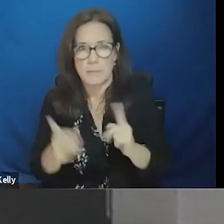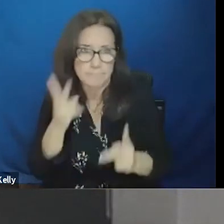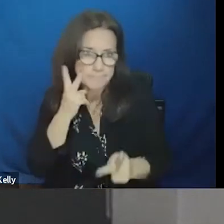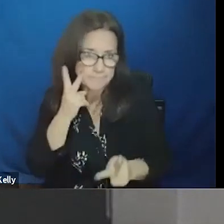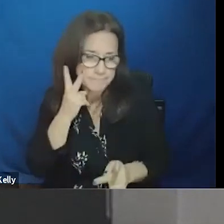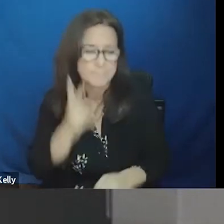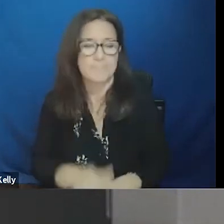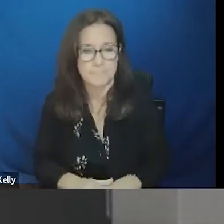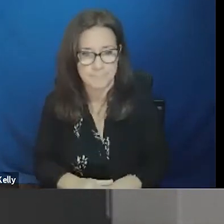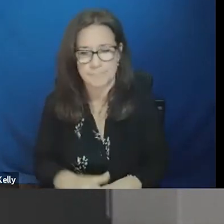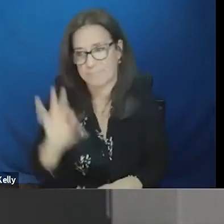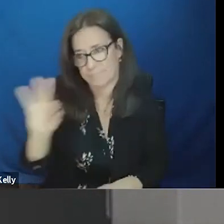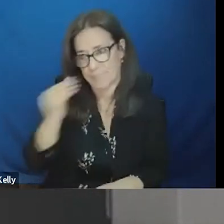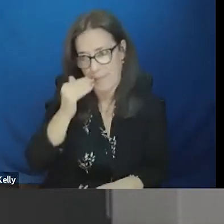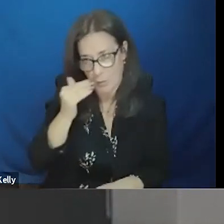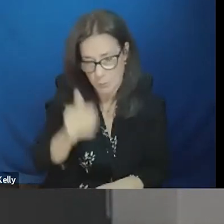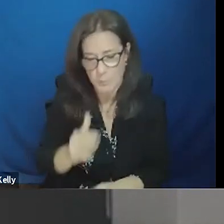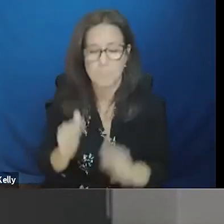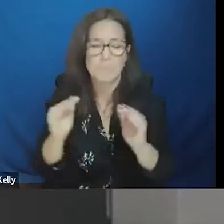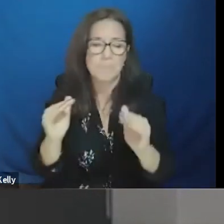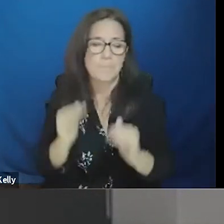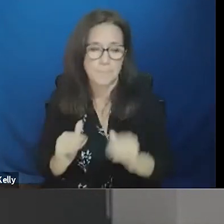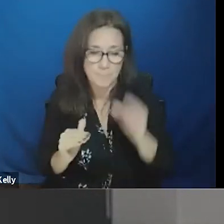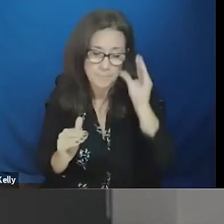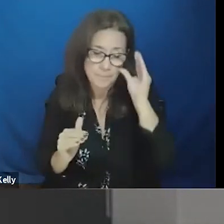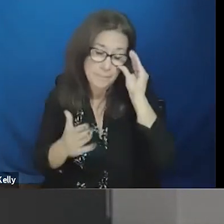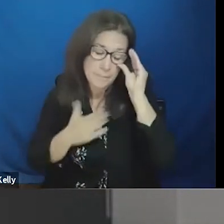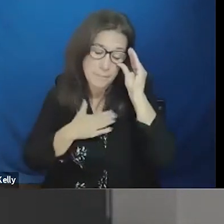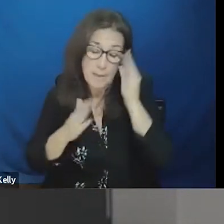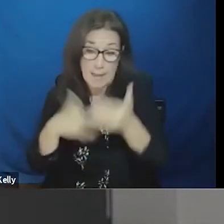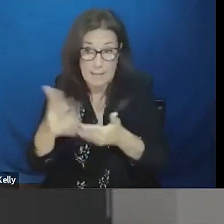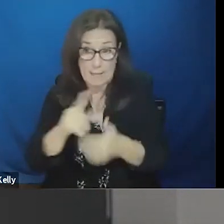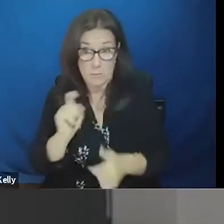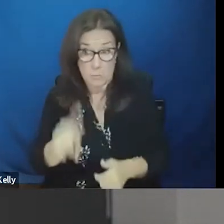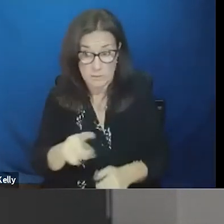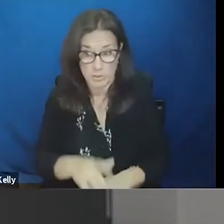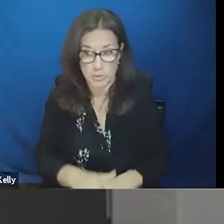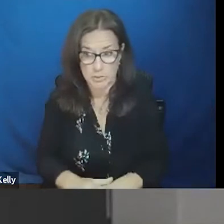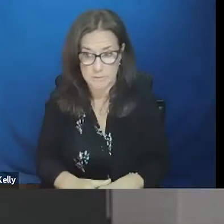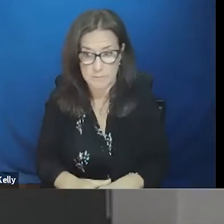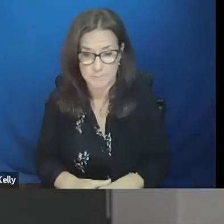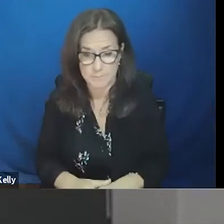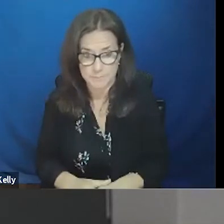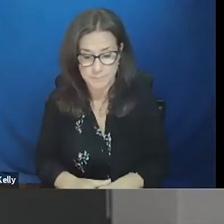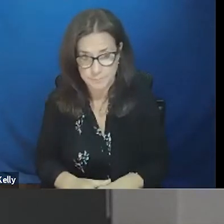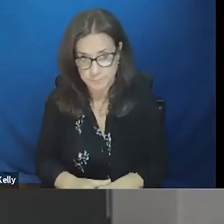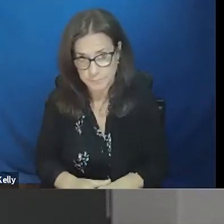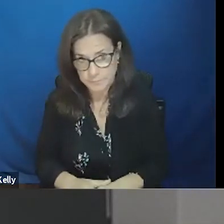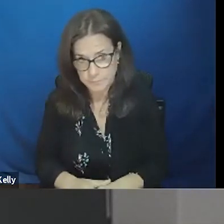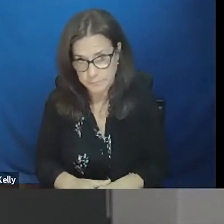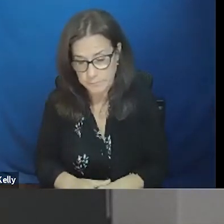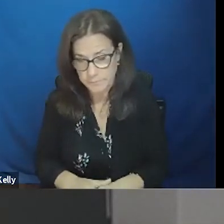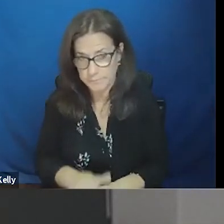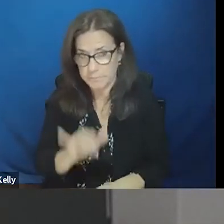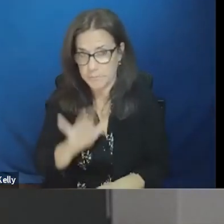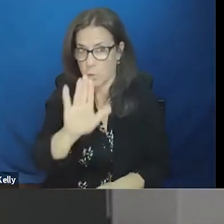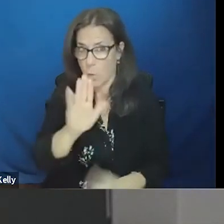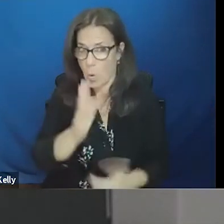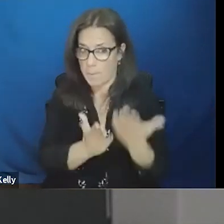Okay, thank you. And then my next question is, in this proposal,